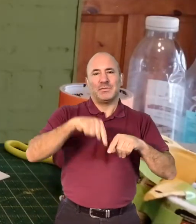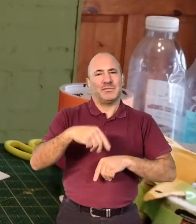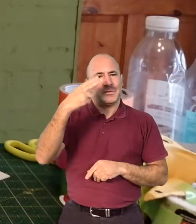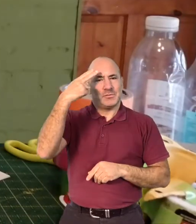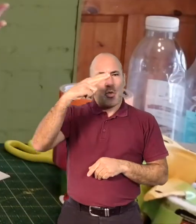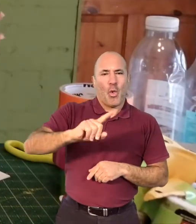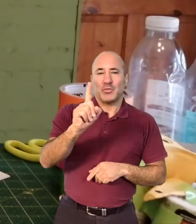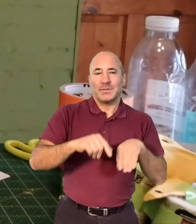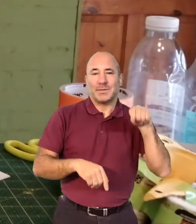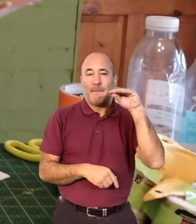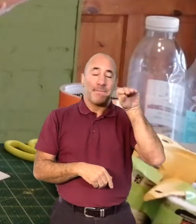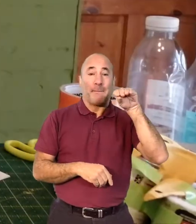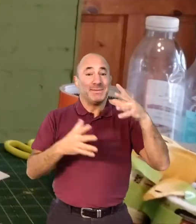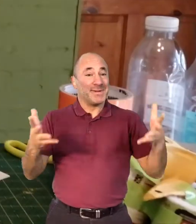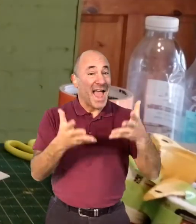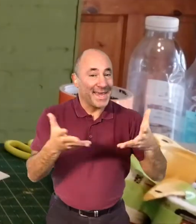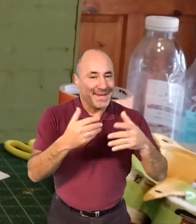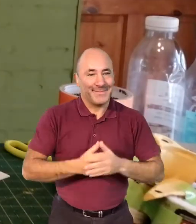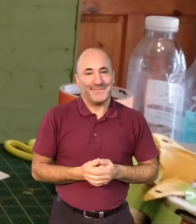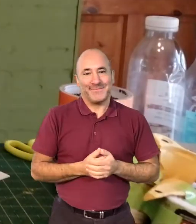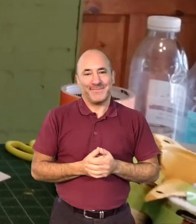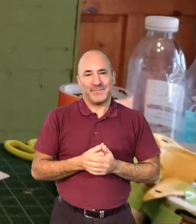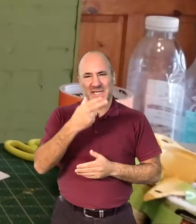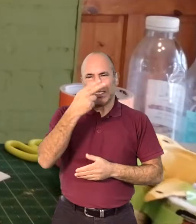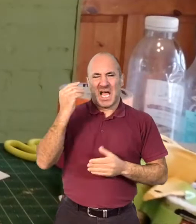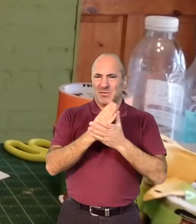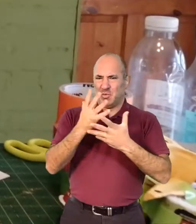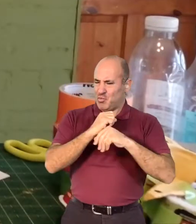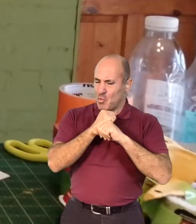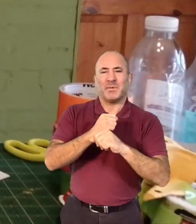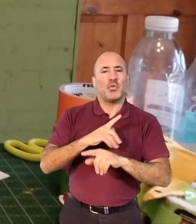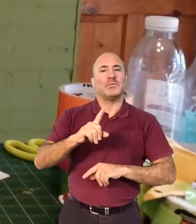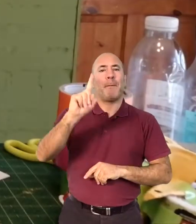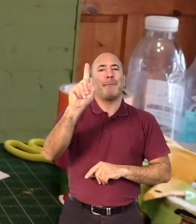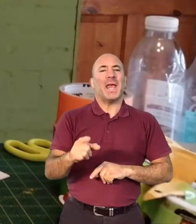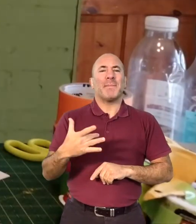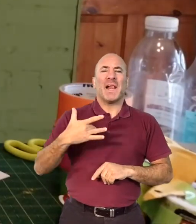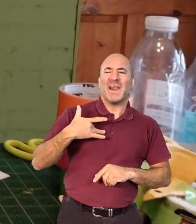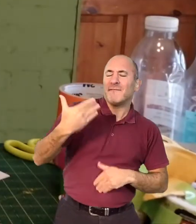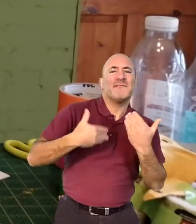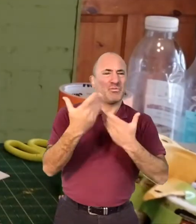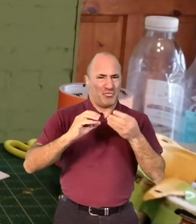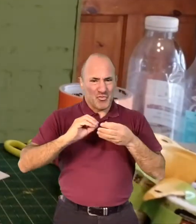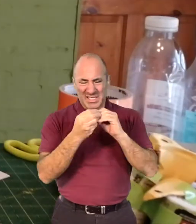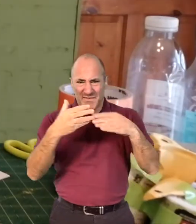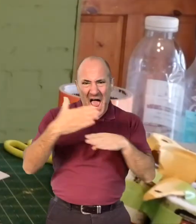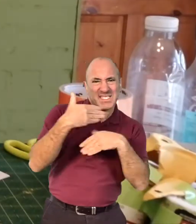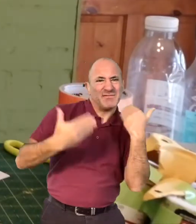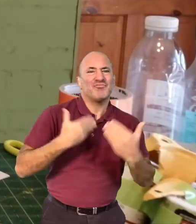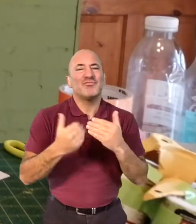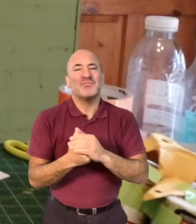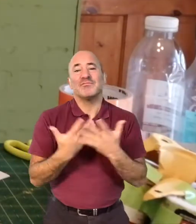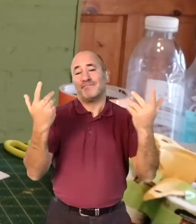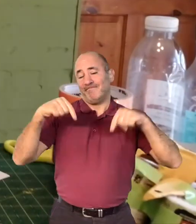making session called Puppet Play. Sense are committed to people living creative and active